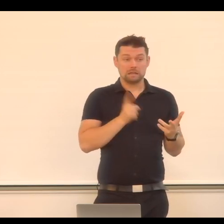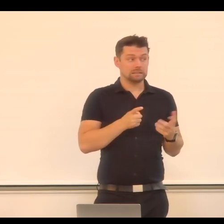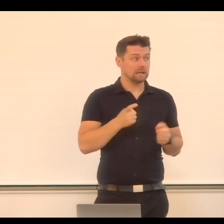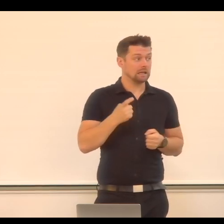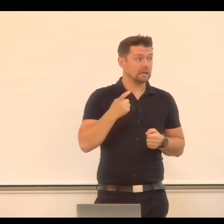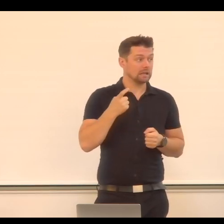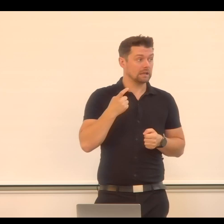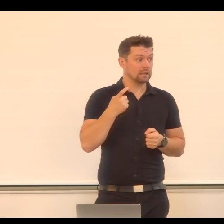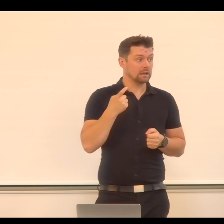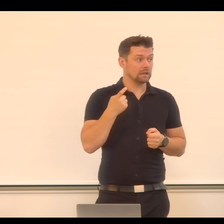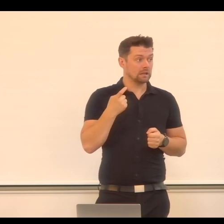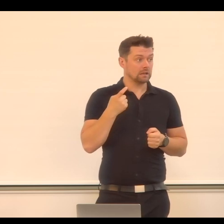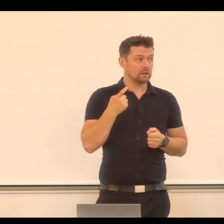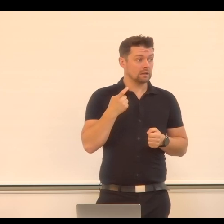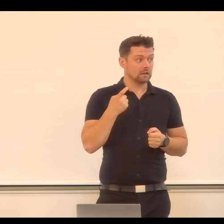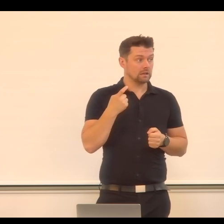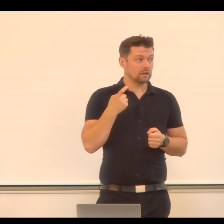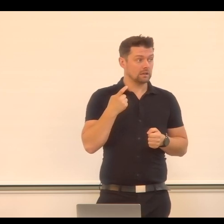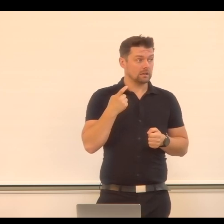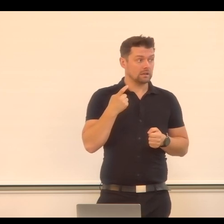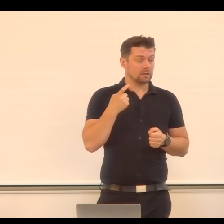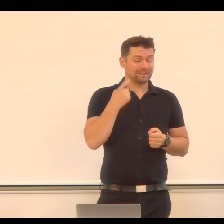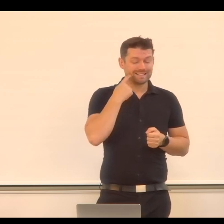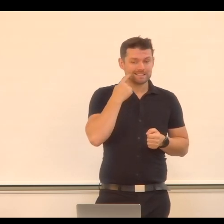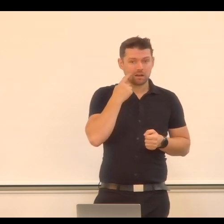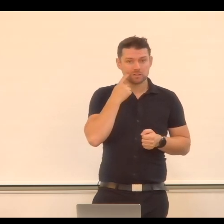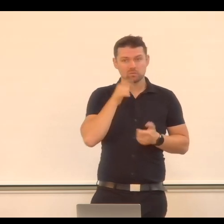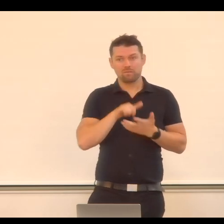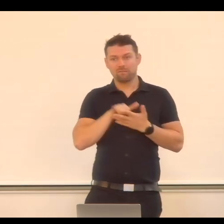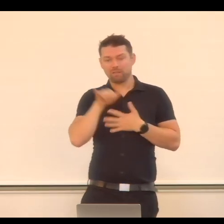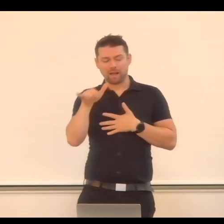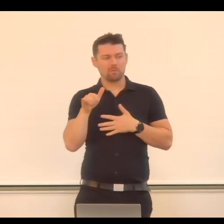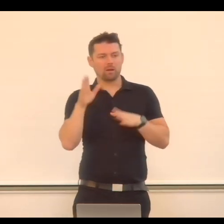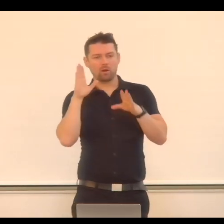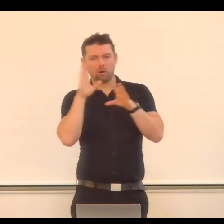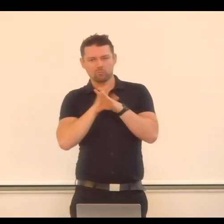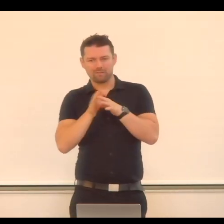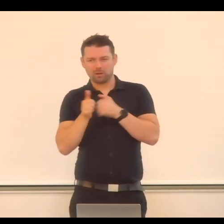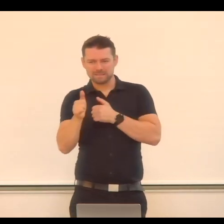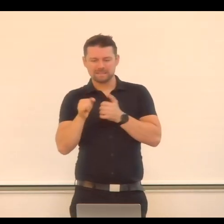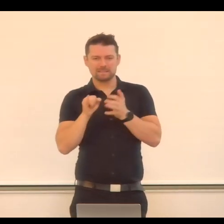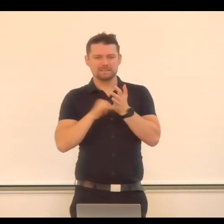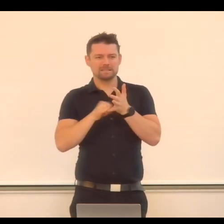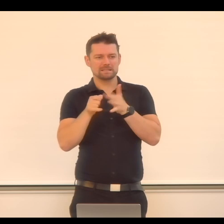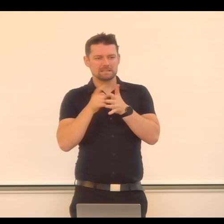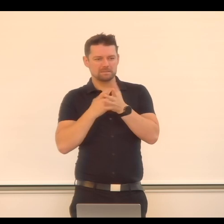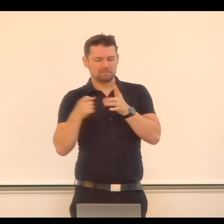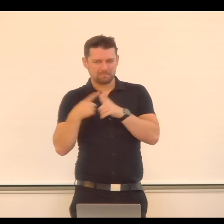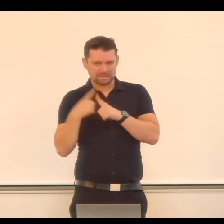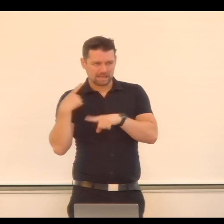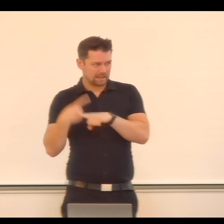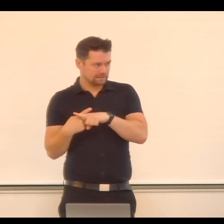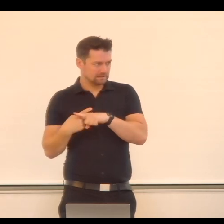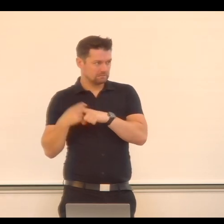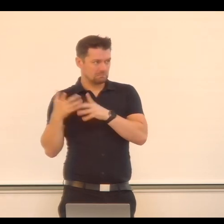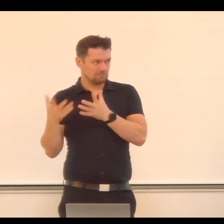fly via private companies like SpaceX or Blue Origin, because you're also with Blue Origin right now? So,